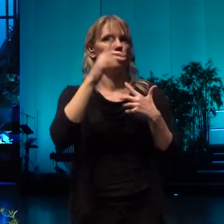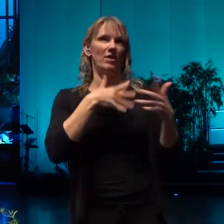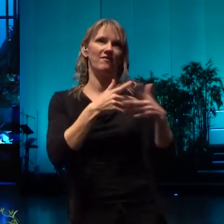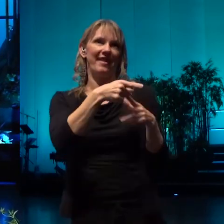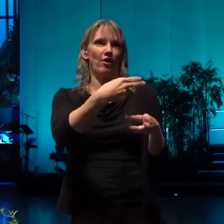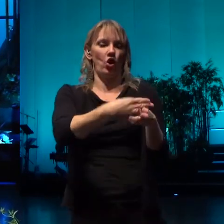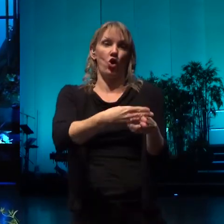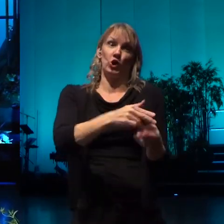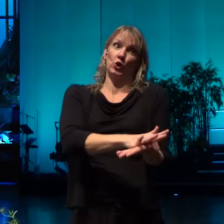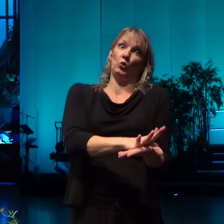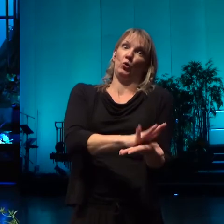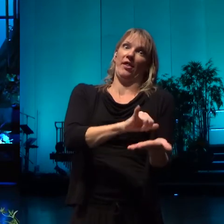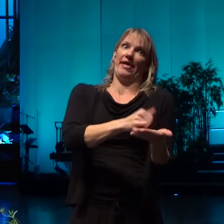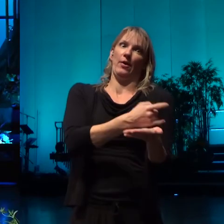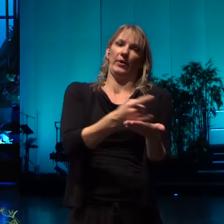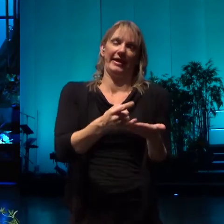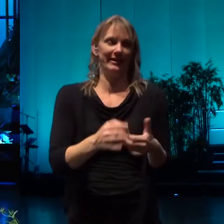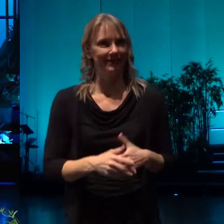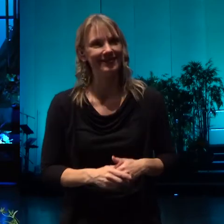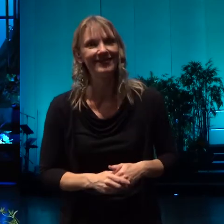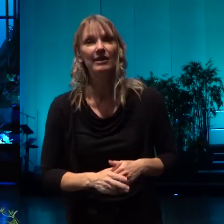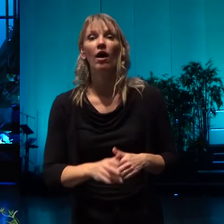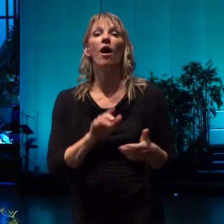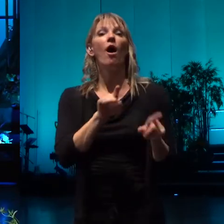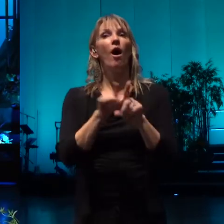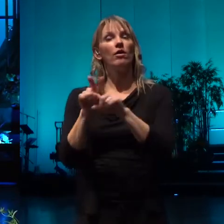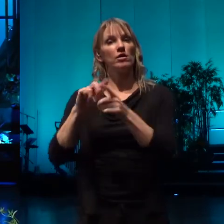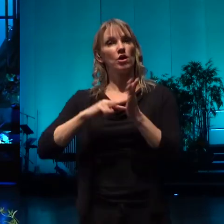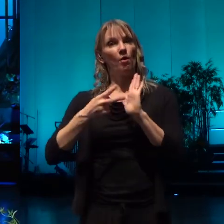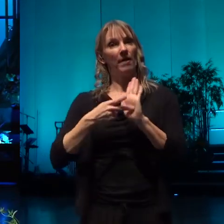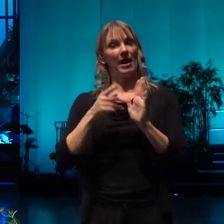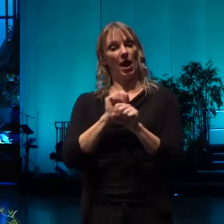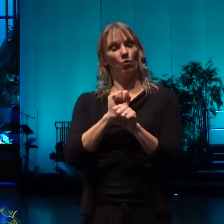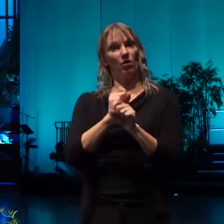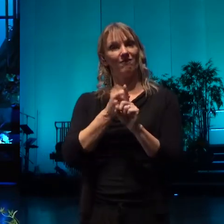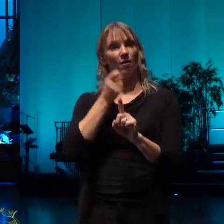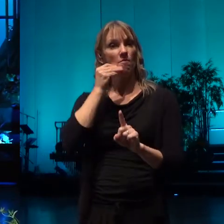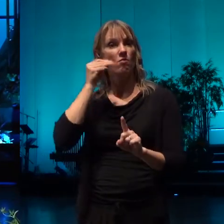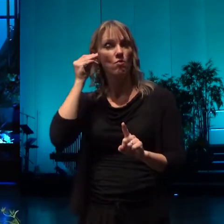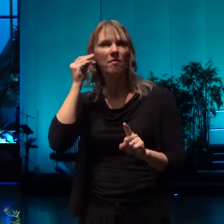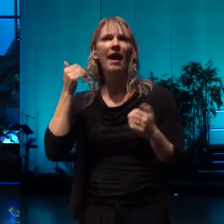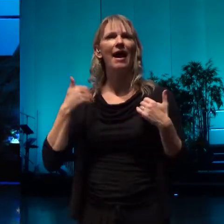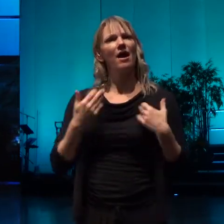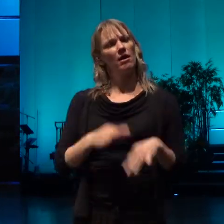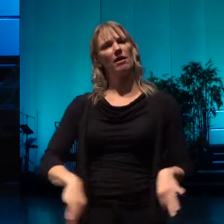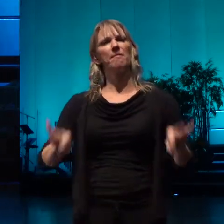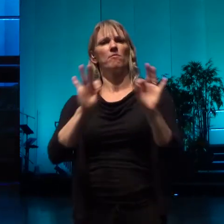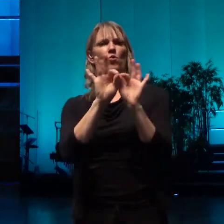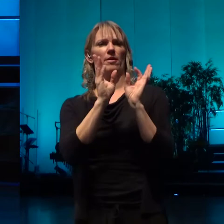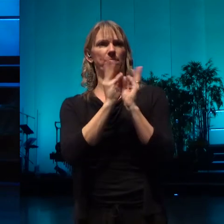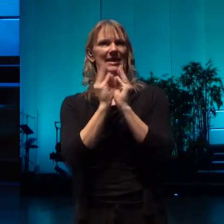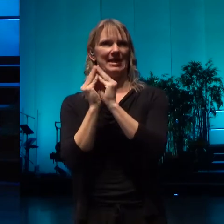week. And it meant, too, that I'd be working from home, thankfully, and we had some important meetings going on that